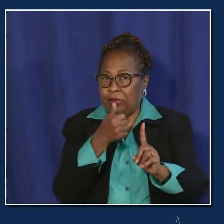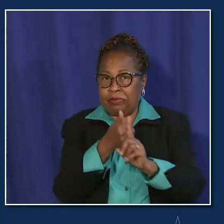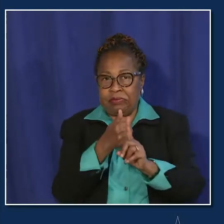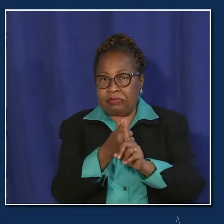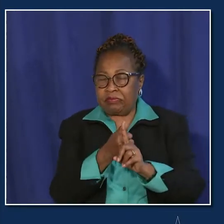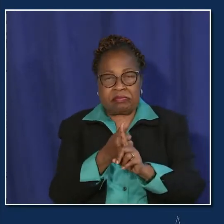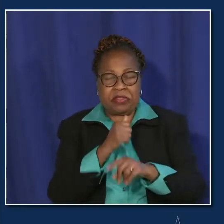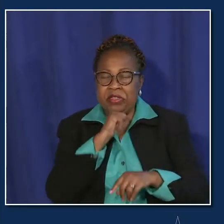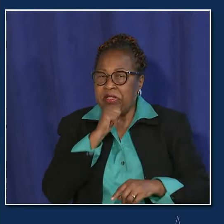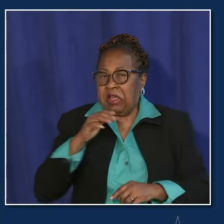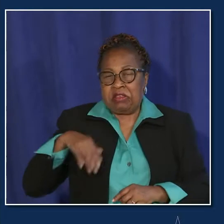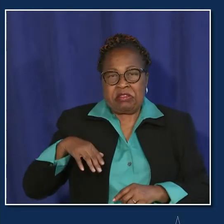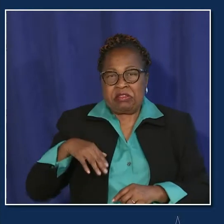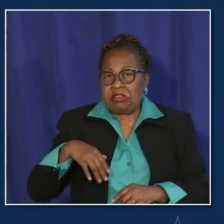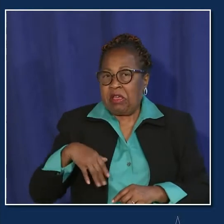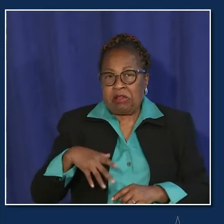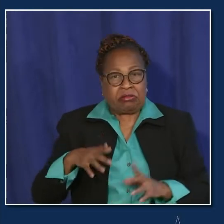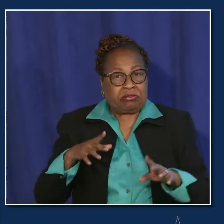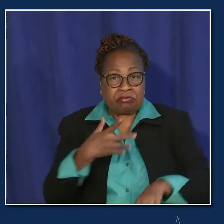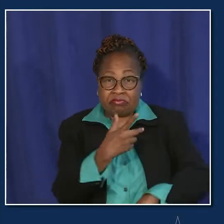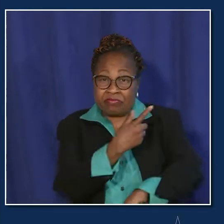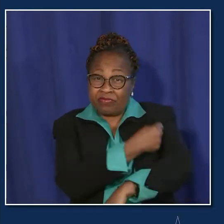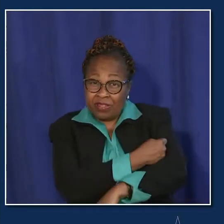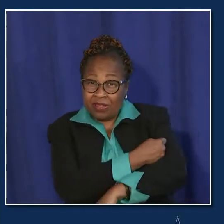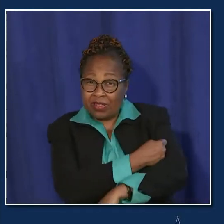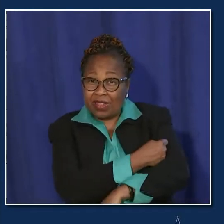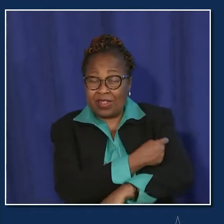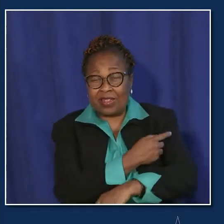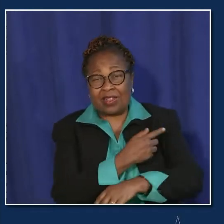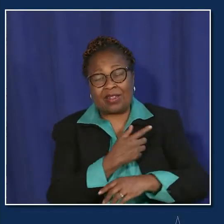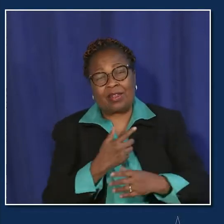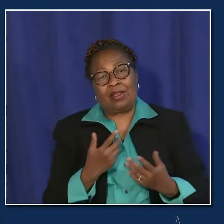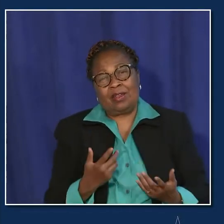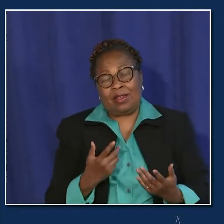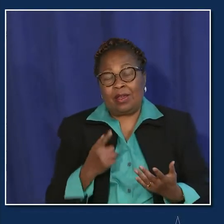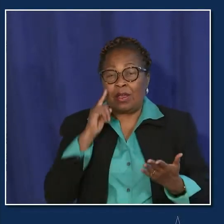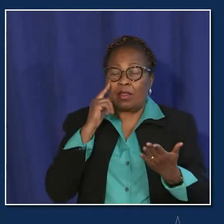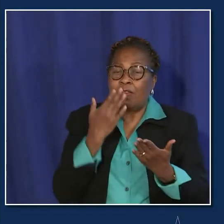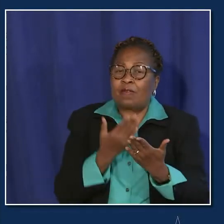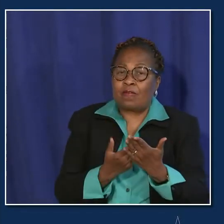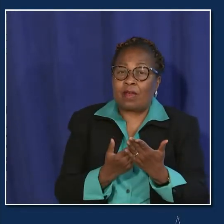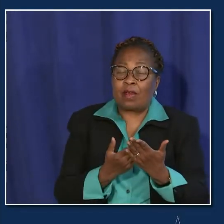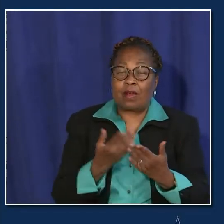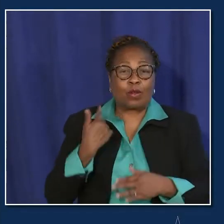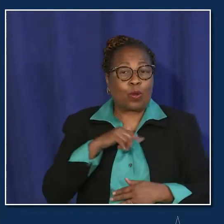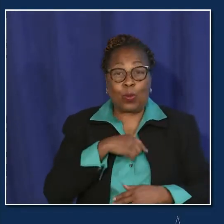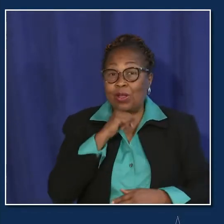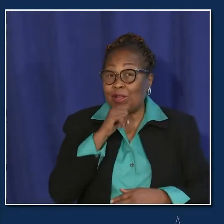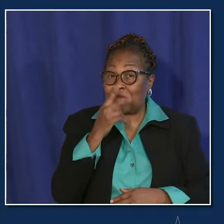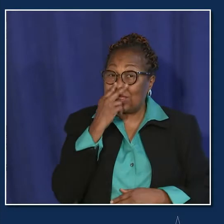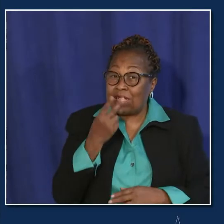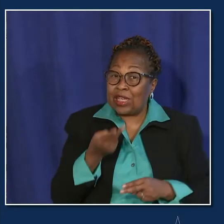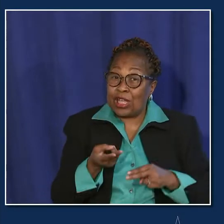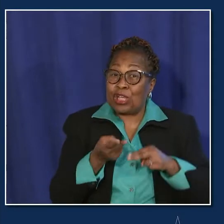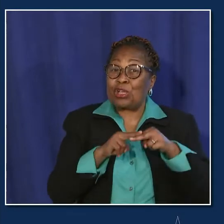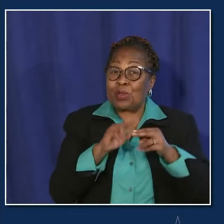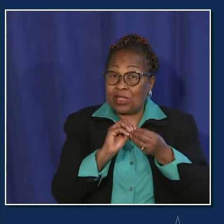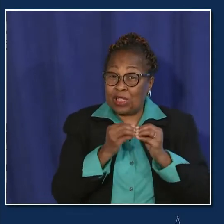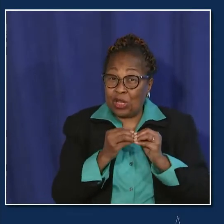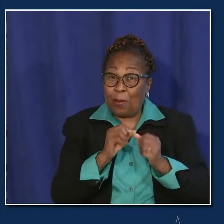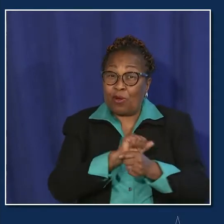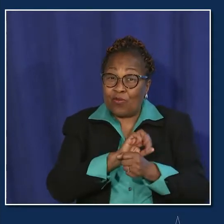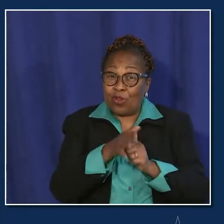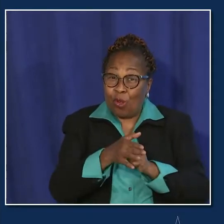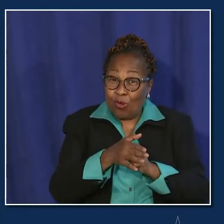up their responsibility to get vaccinated. The fact of the matter is, we're not just seeing an increase in the number of